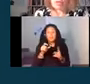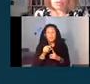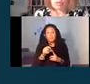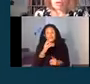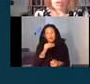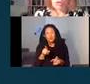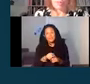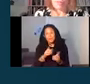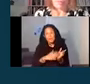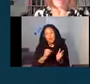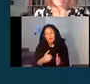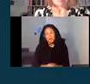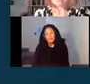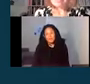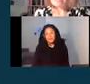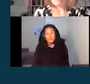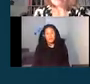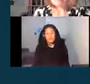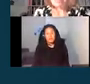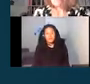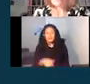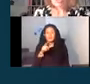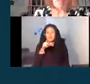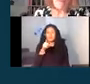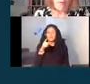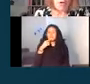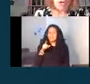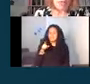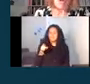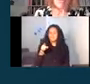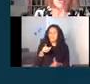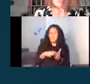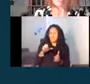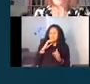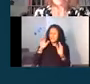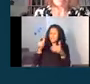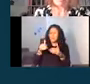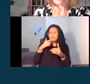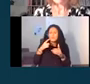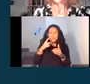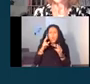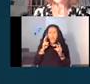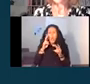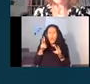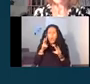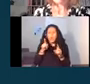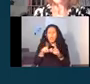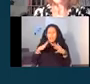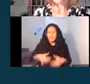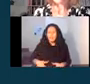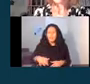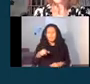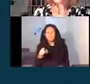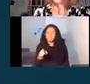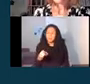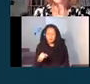Pepys resorted to. He denigrated Cavendish by focusing on her appearance. A good